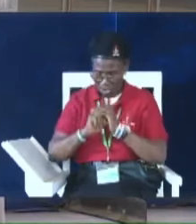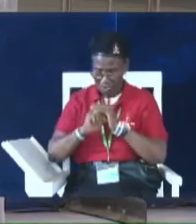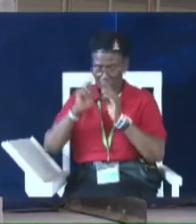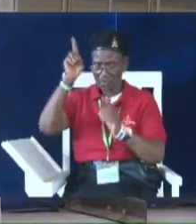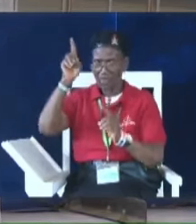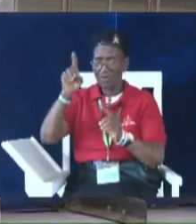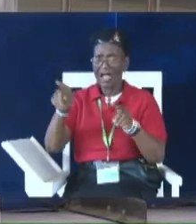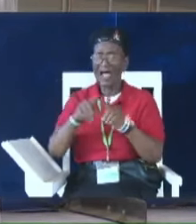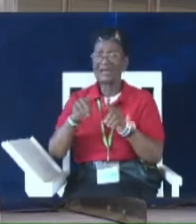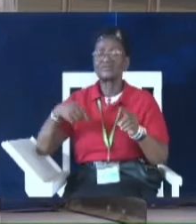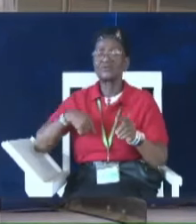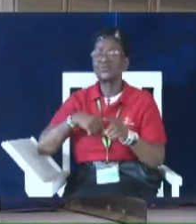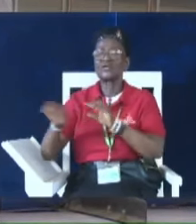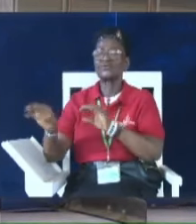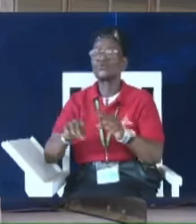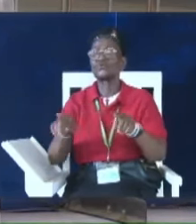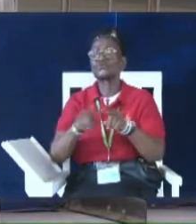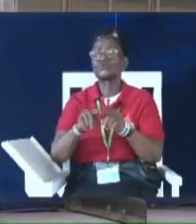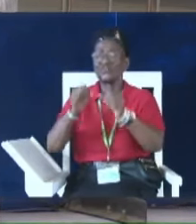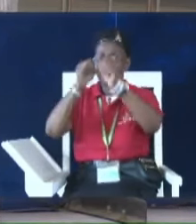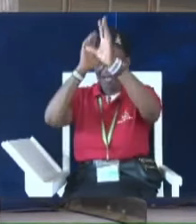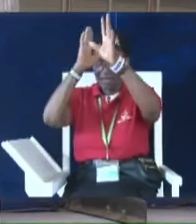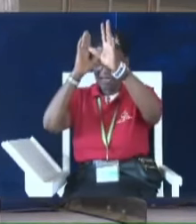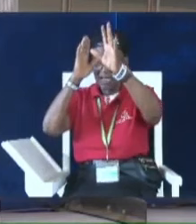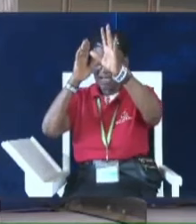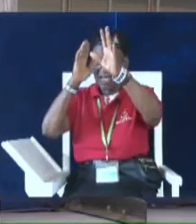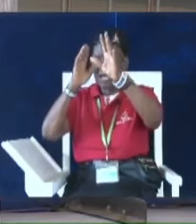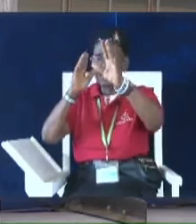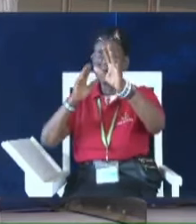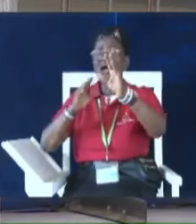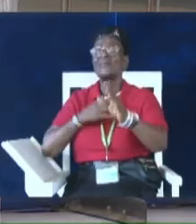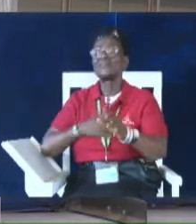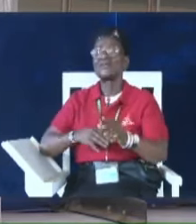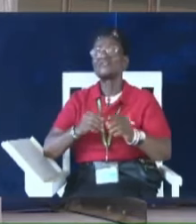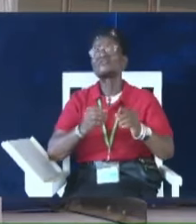And as we do so, Father, please come down